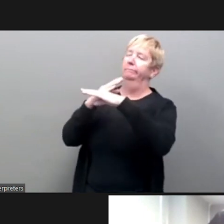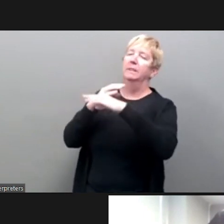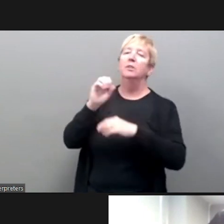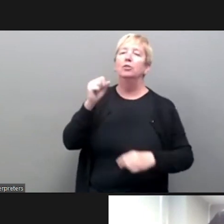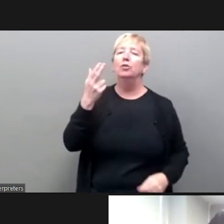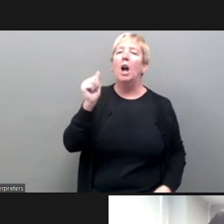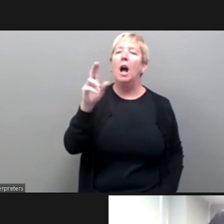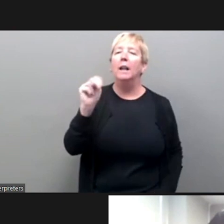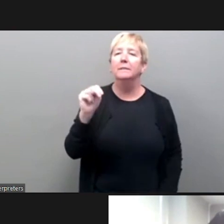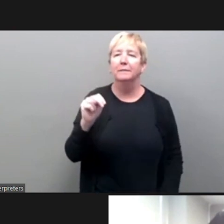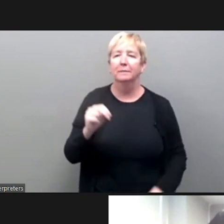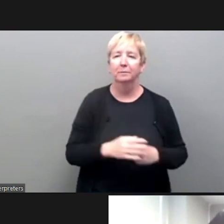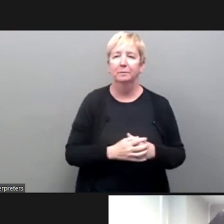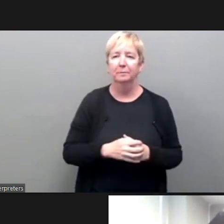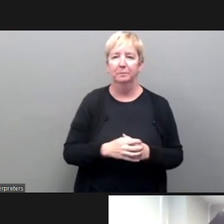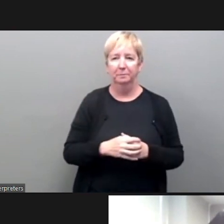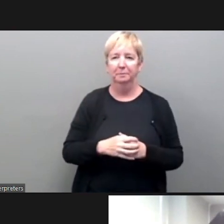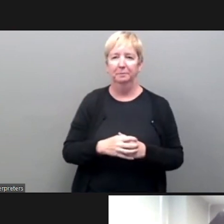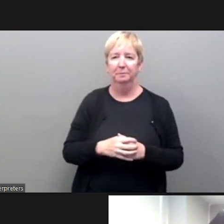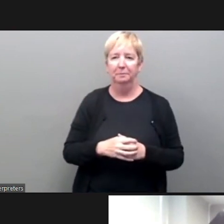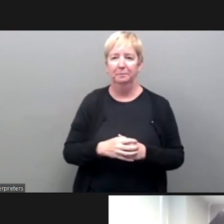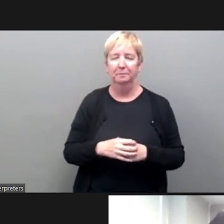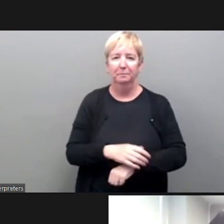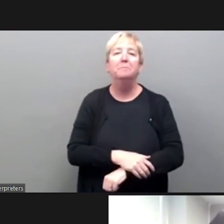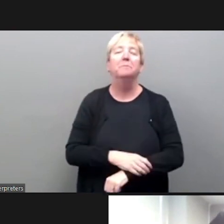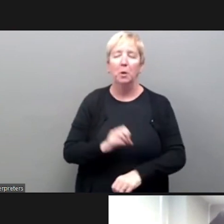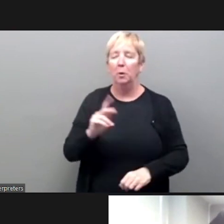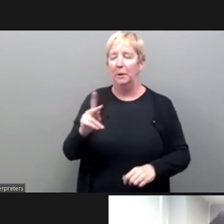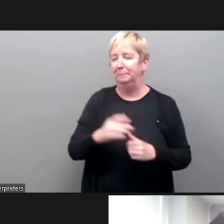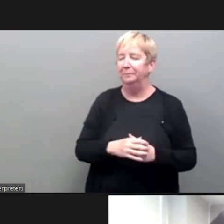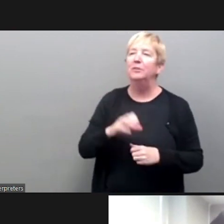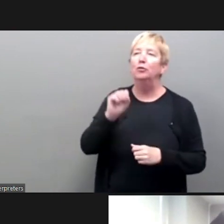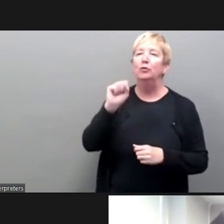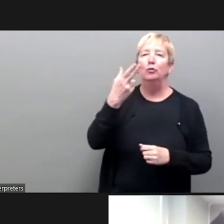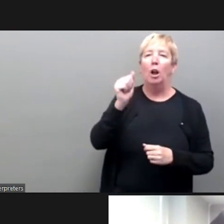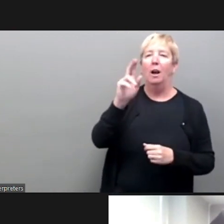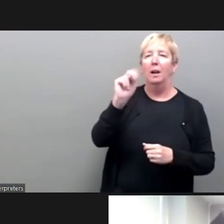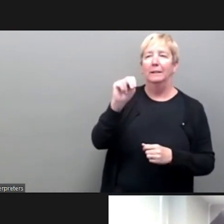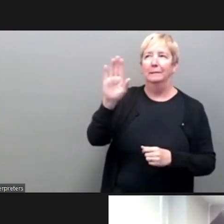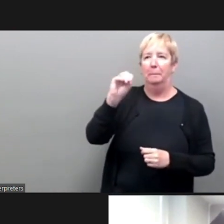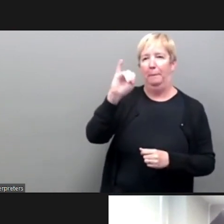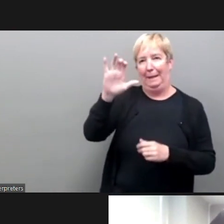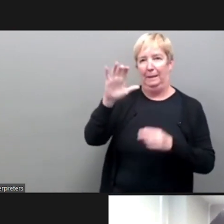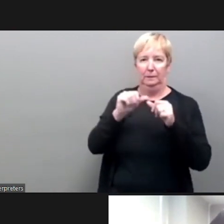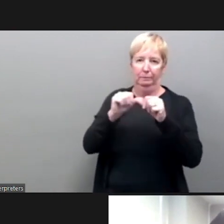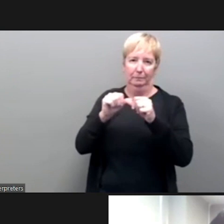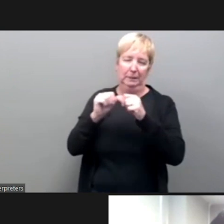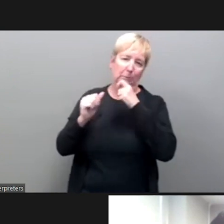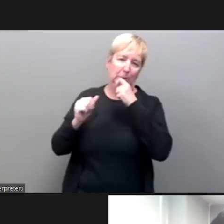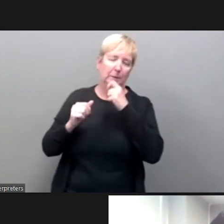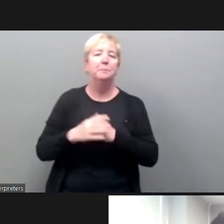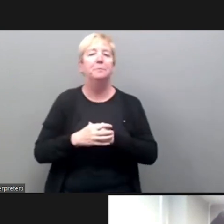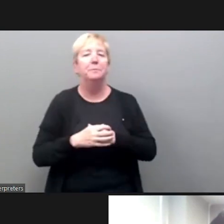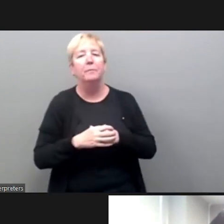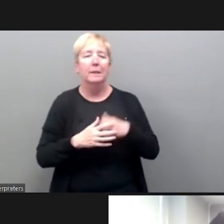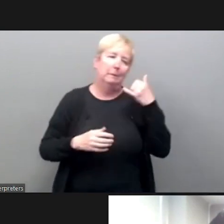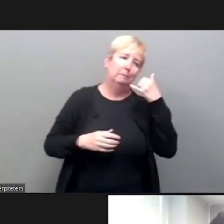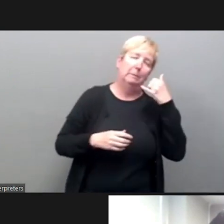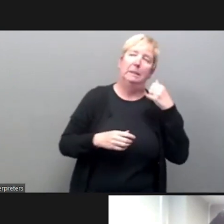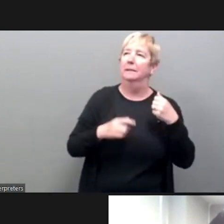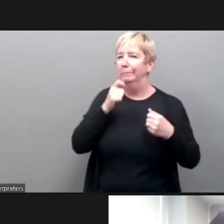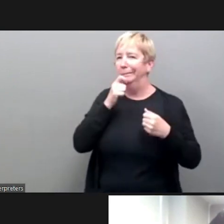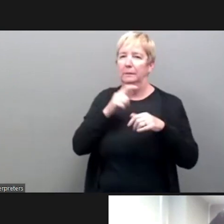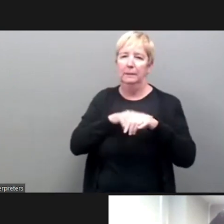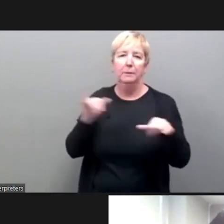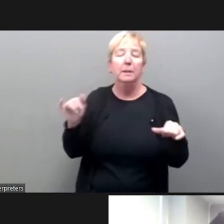Sean. Sean has live mic. Okay. Oh, he's muted now. Go ahead. Okay, thanks. Well, I mean, I think thanks everyone for being on this call